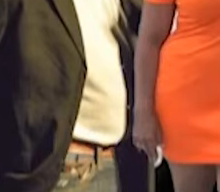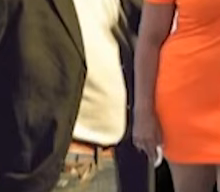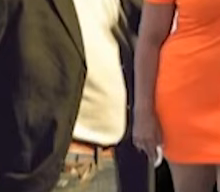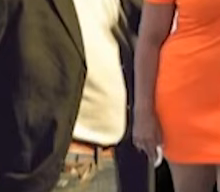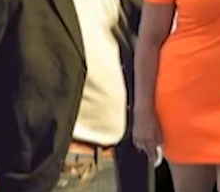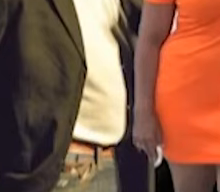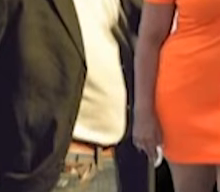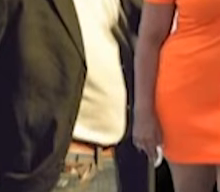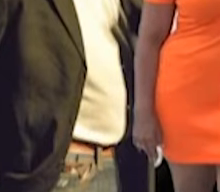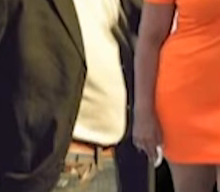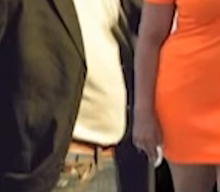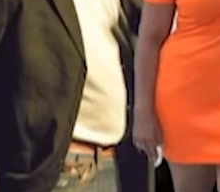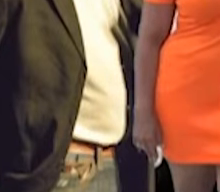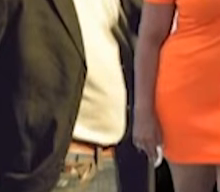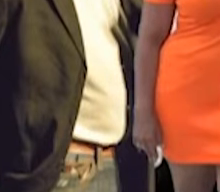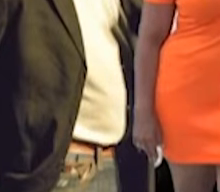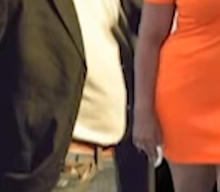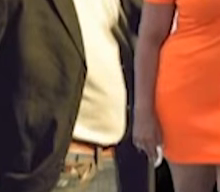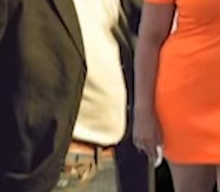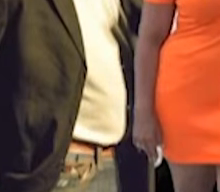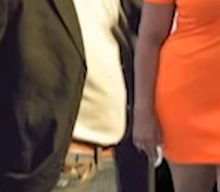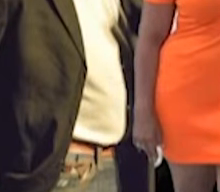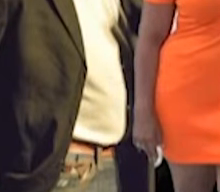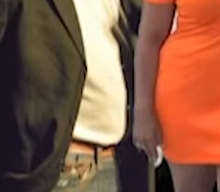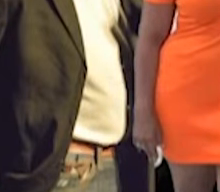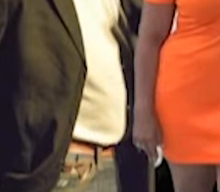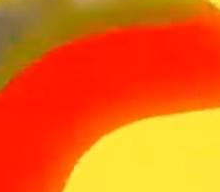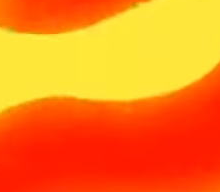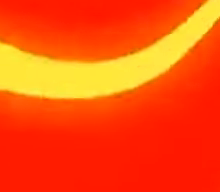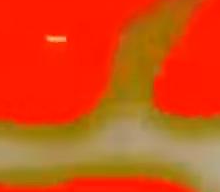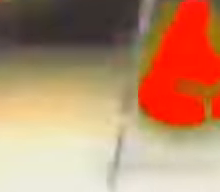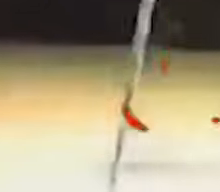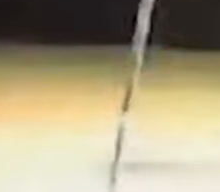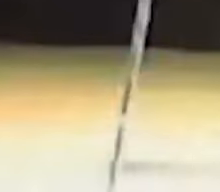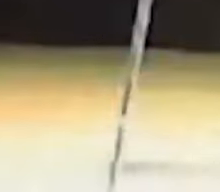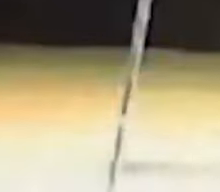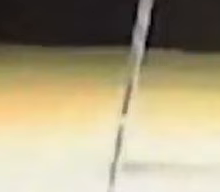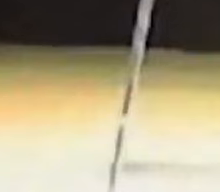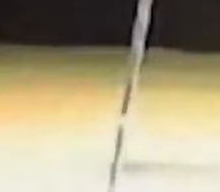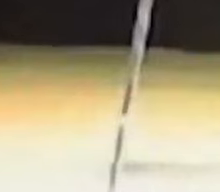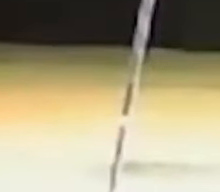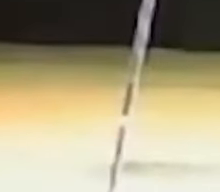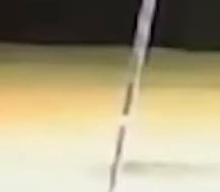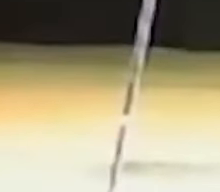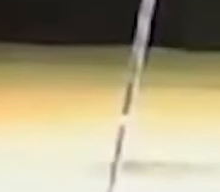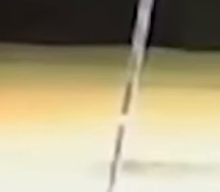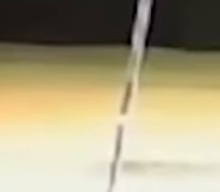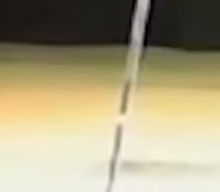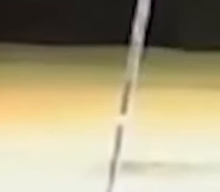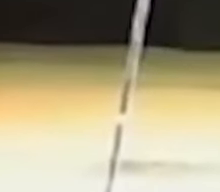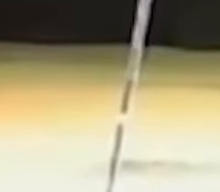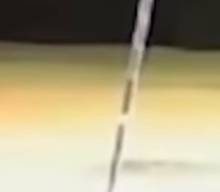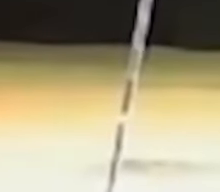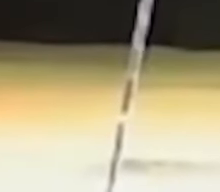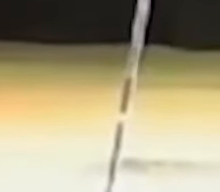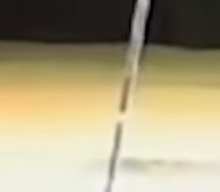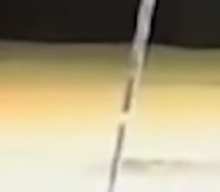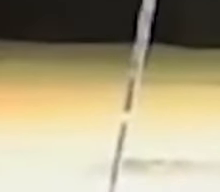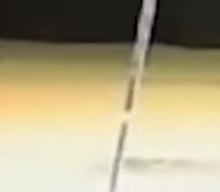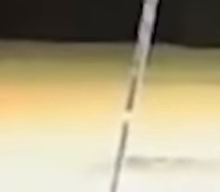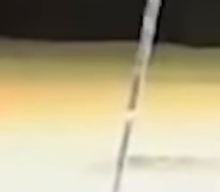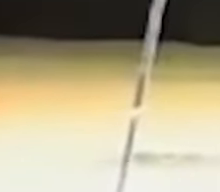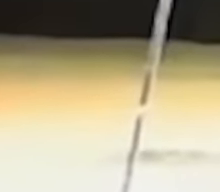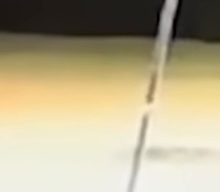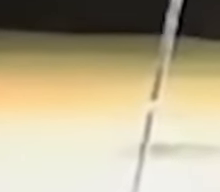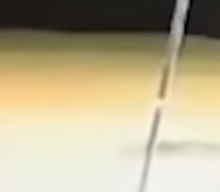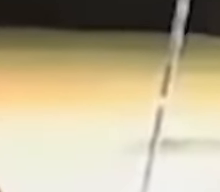Bridge Mohan, The Bacchanal Sisters, Larry Joseph. You're not coming. I find you just always wait until I'm in the road to